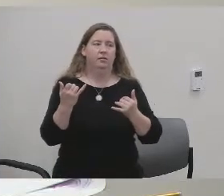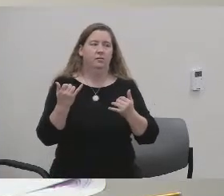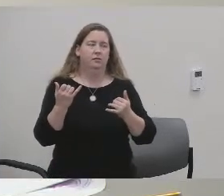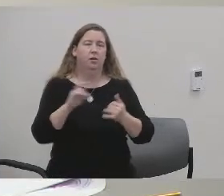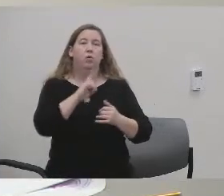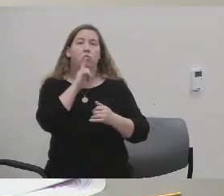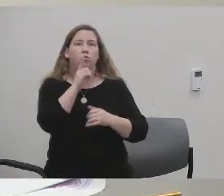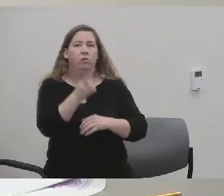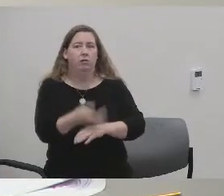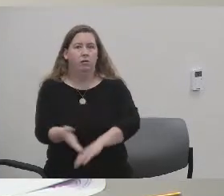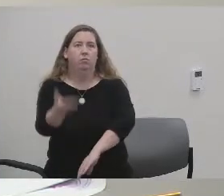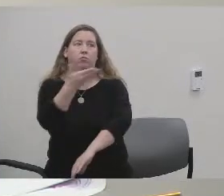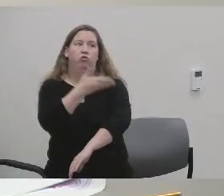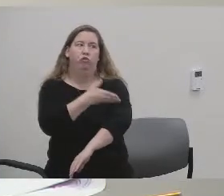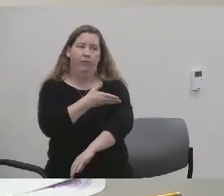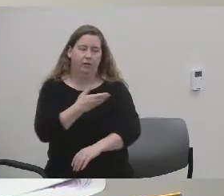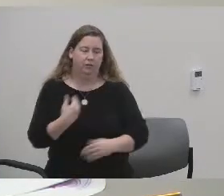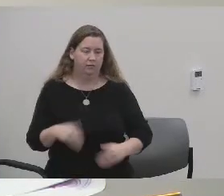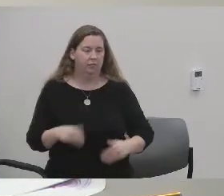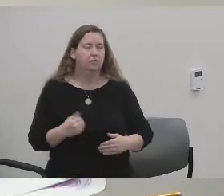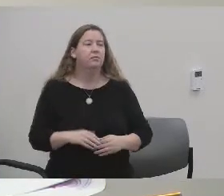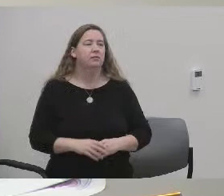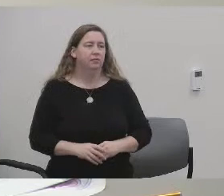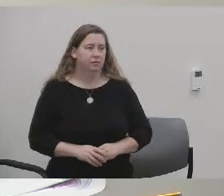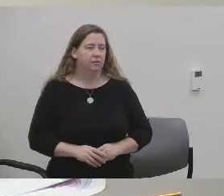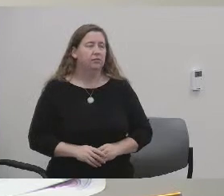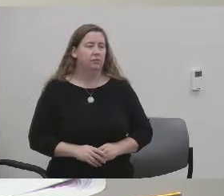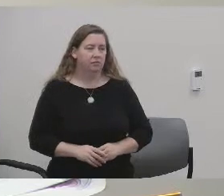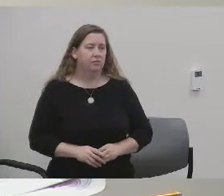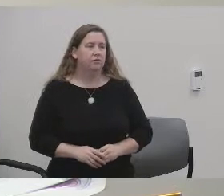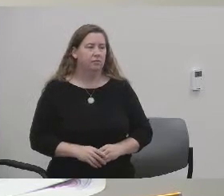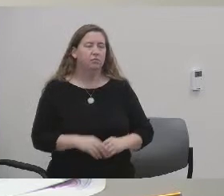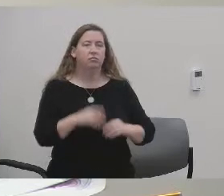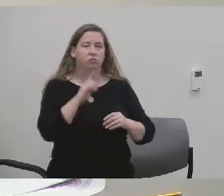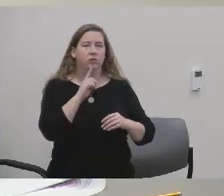big improvement and a cost-neutral improvement, so that's a good thing.